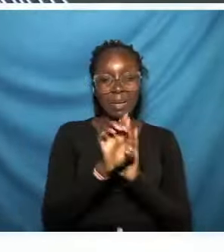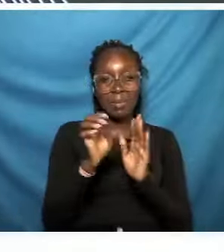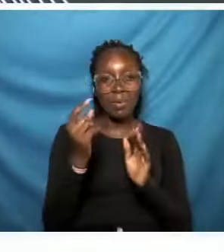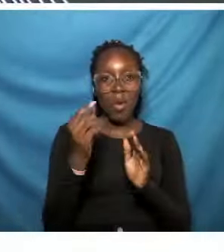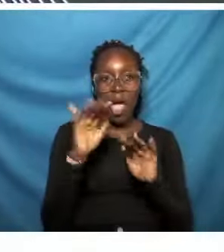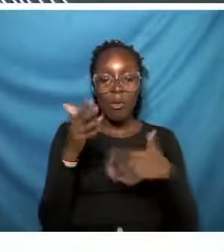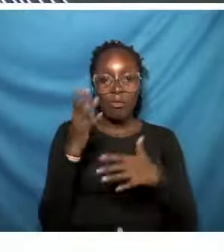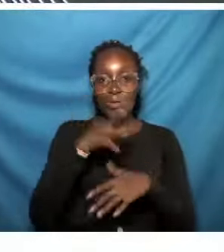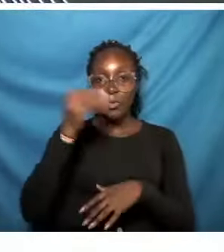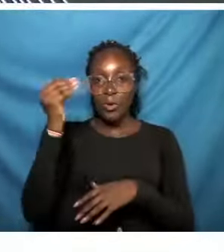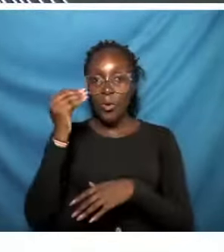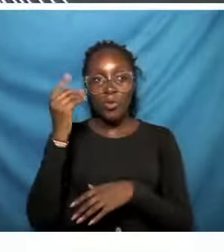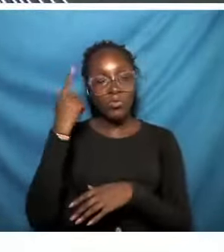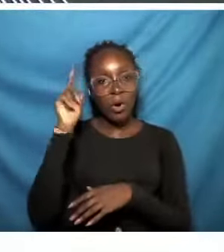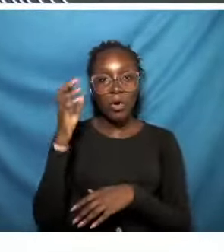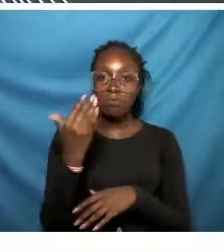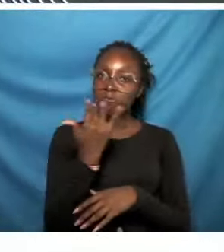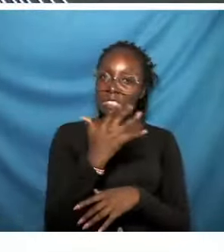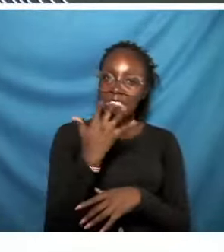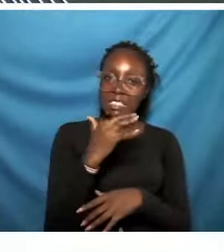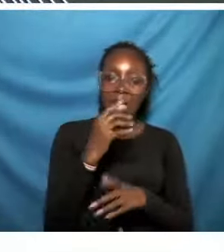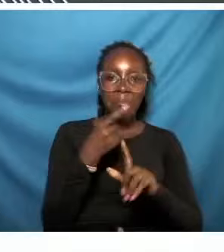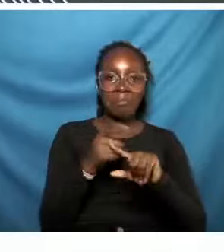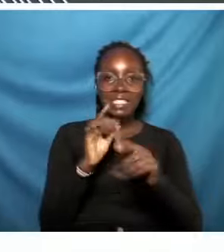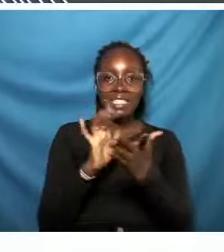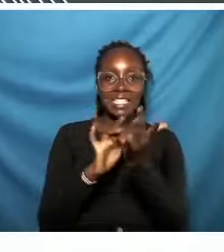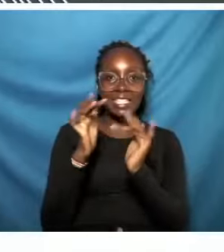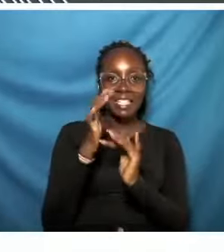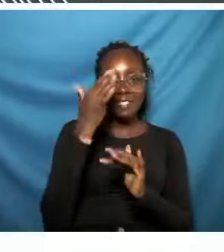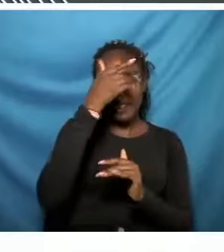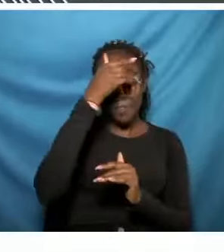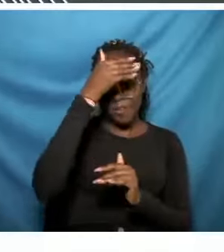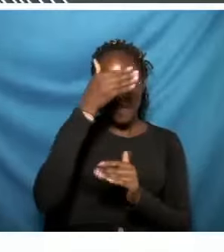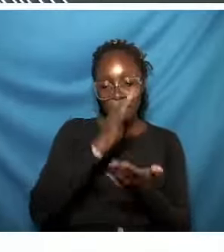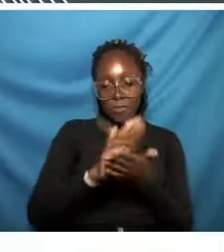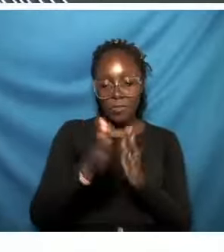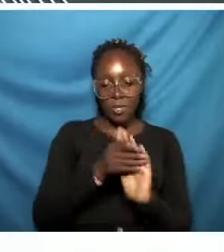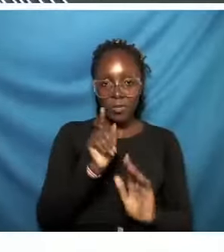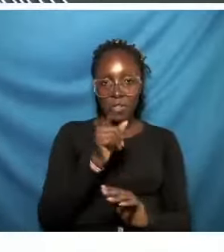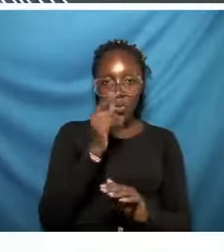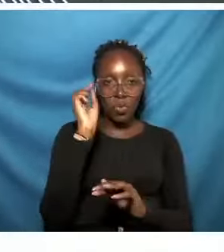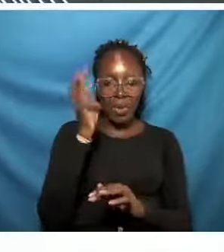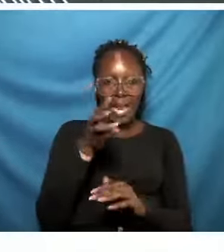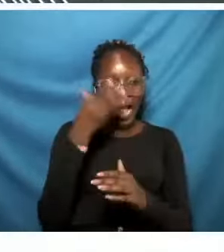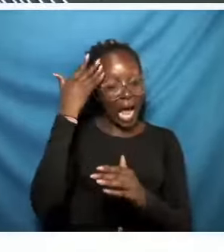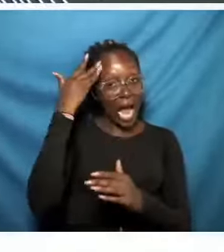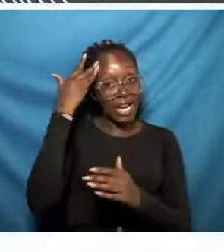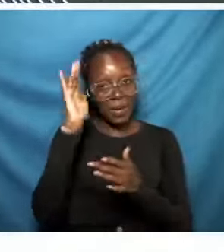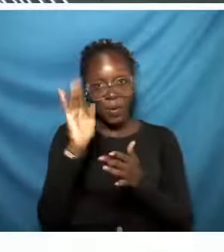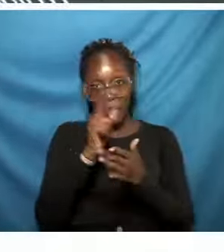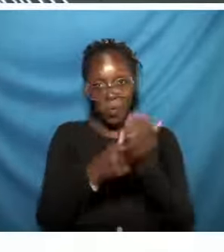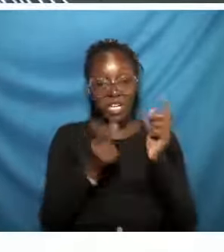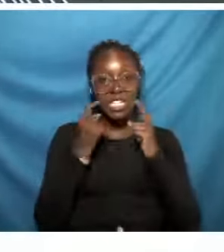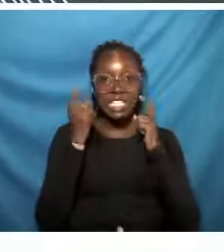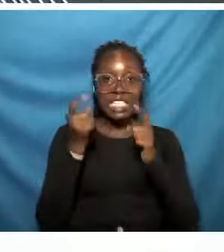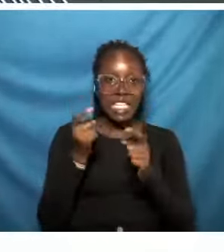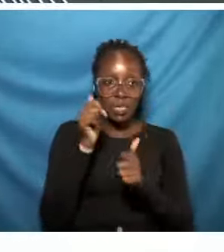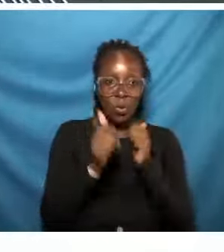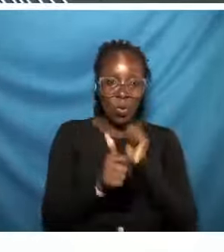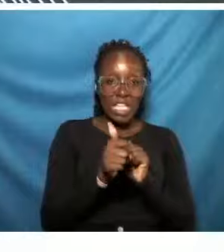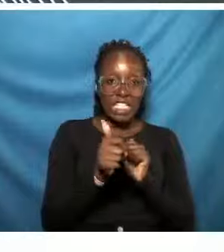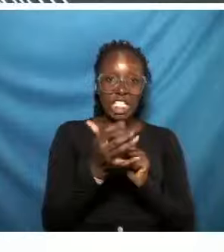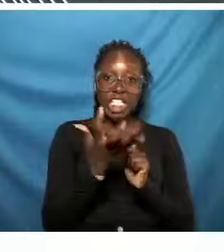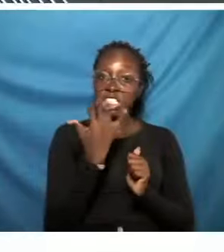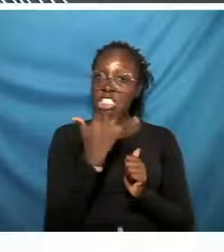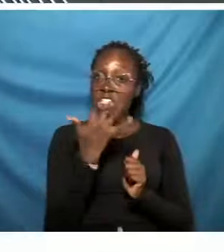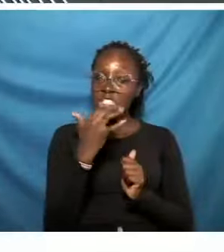But Jesus will forgive you. I don't know what sins or mistakes Rikiji committed that our parliamentarians and other people have not